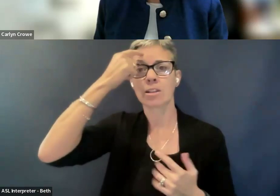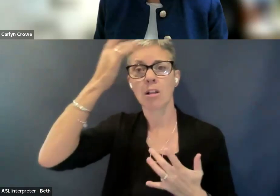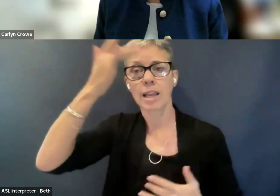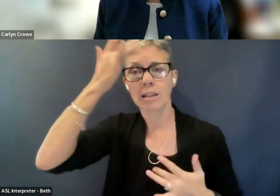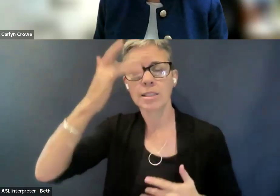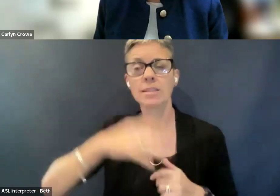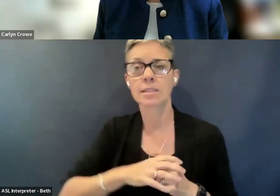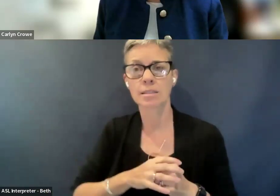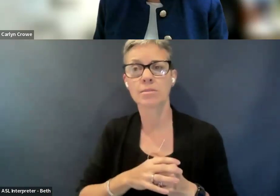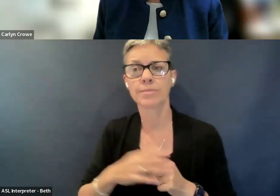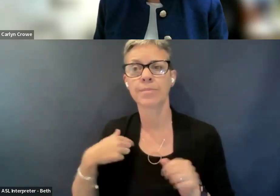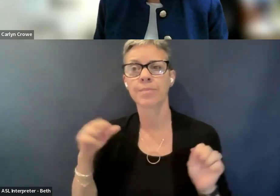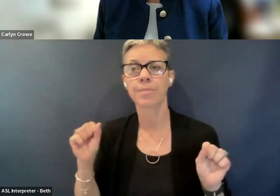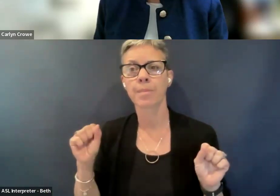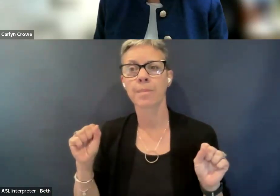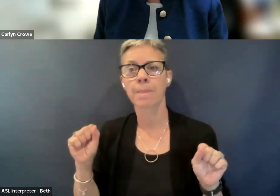I could